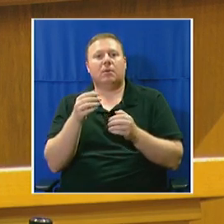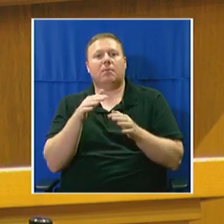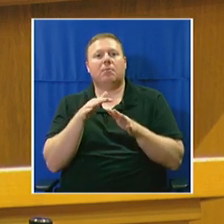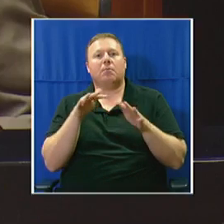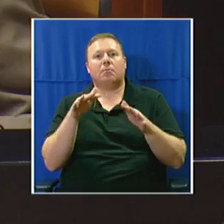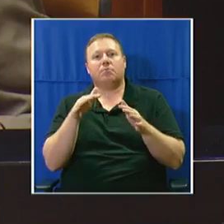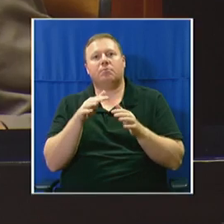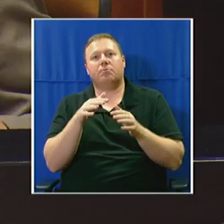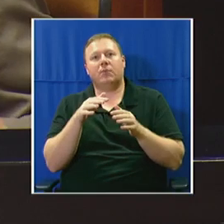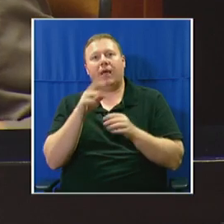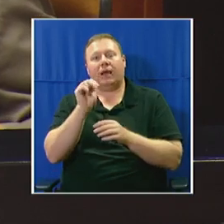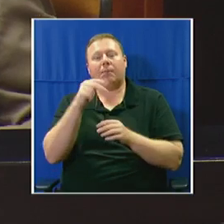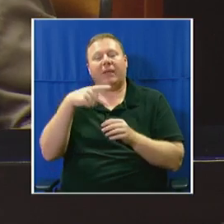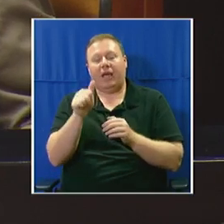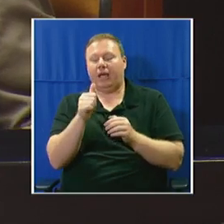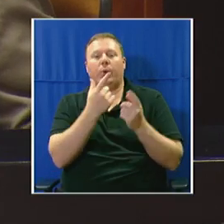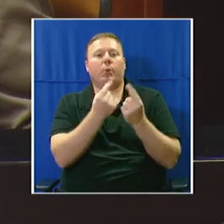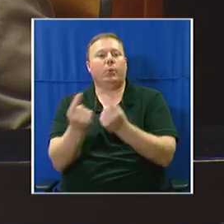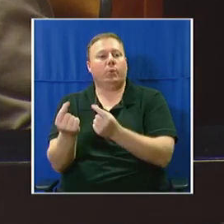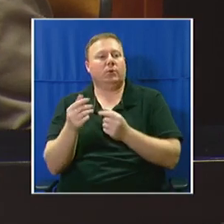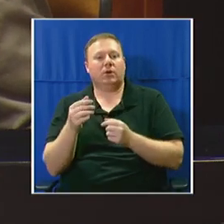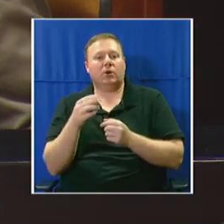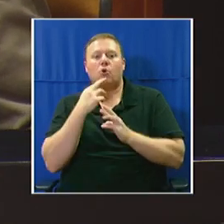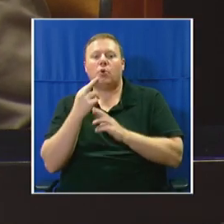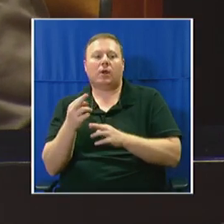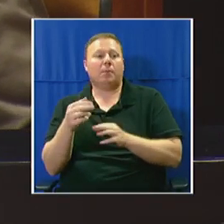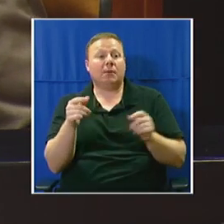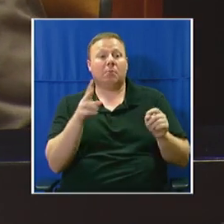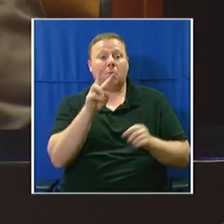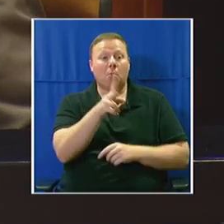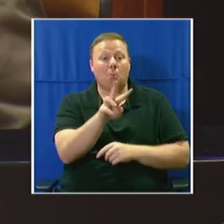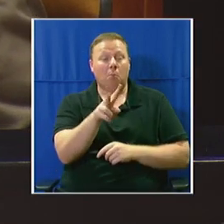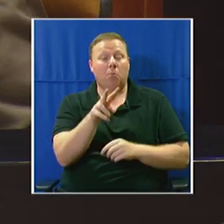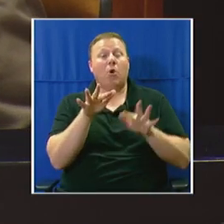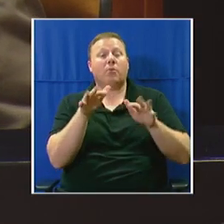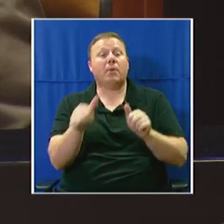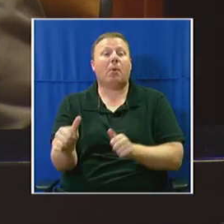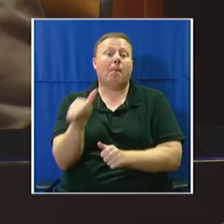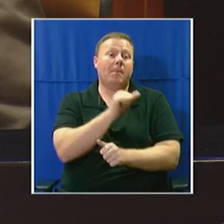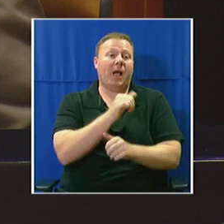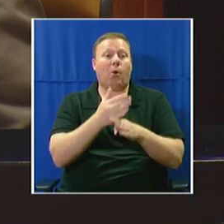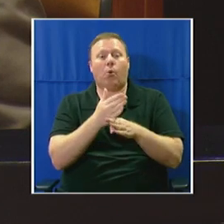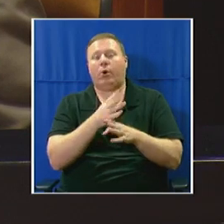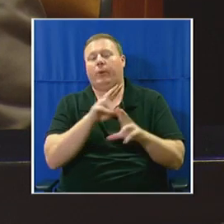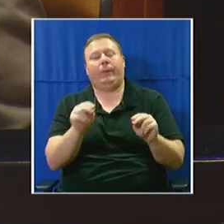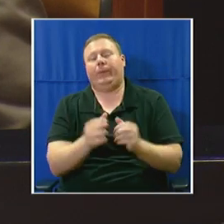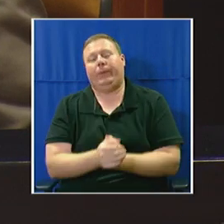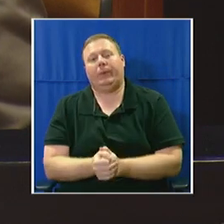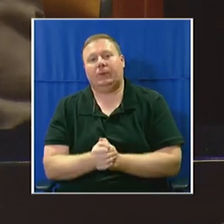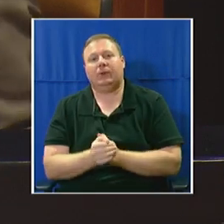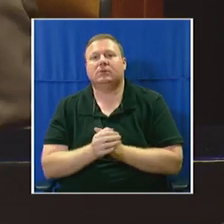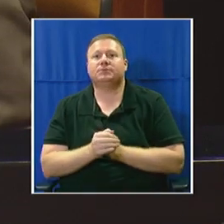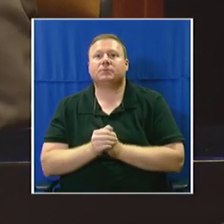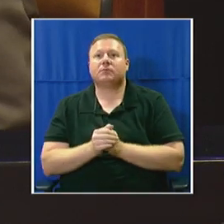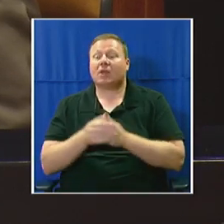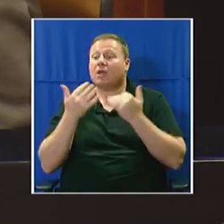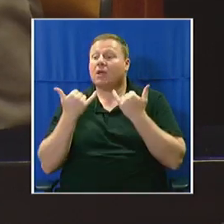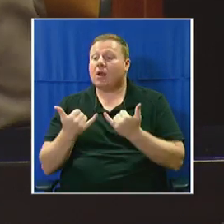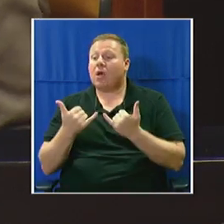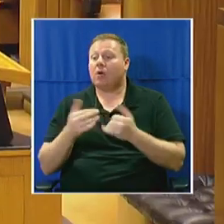public prosecutions and Advocate Lawrence t to the office of special director of public